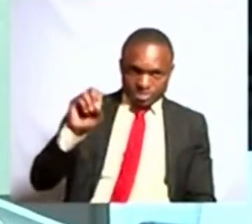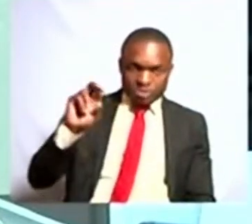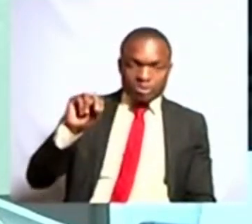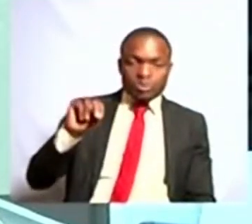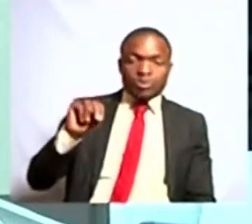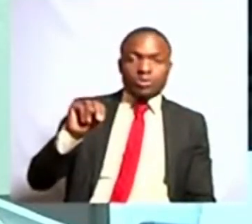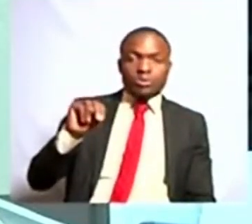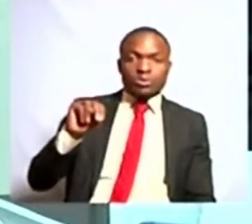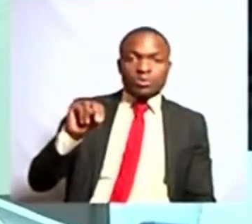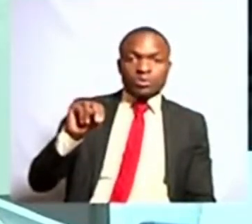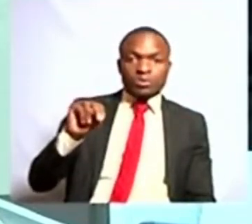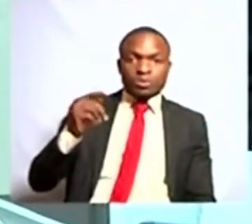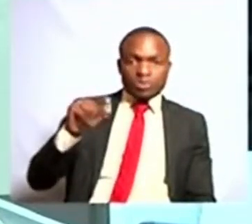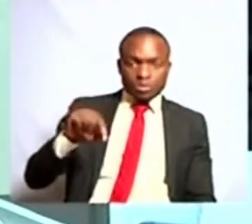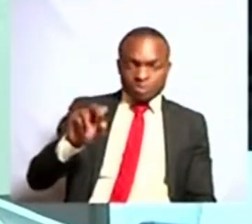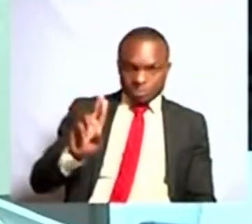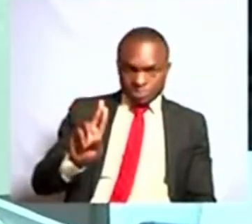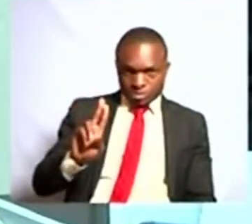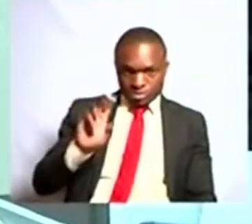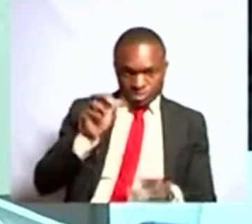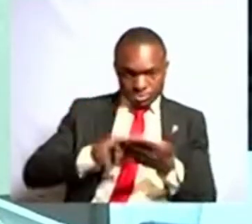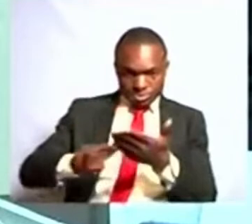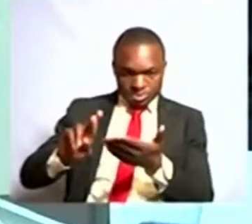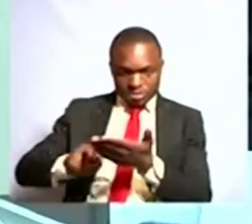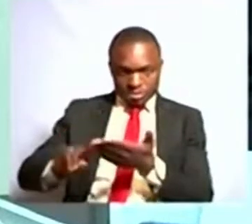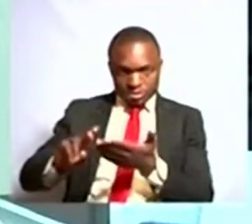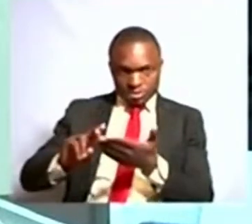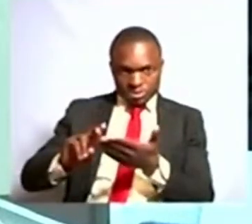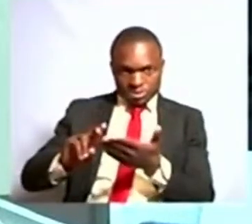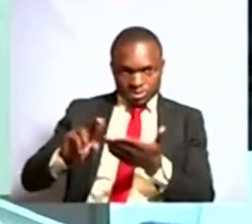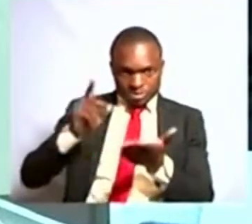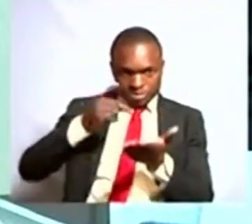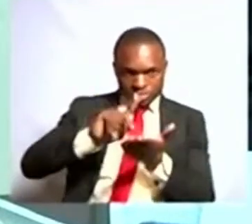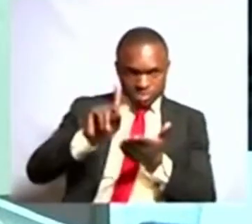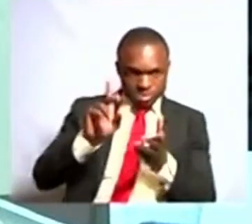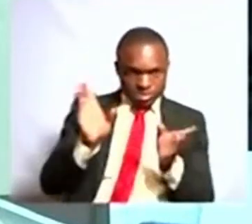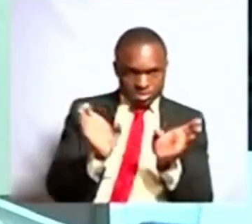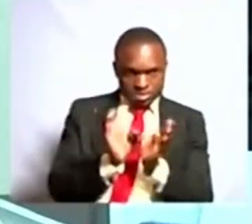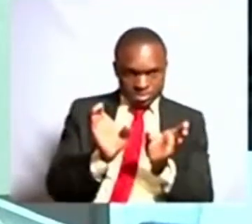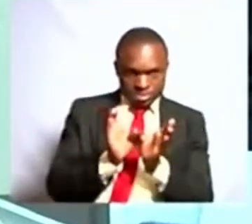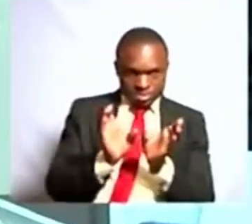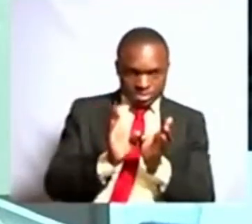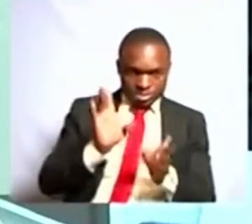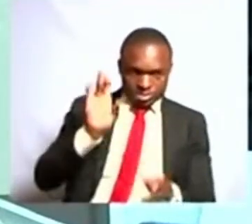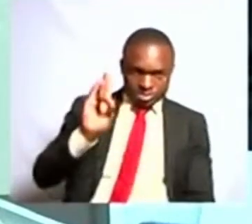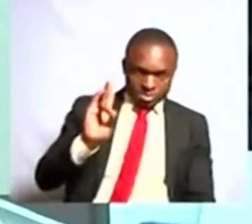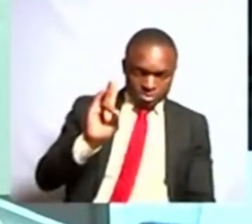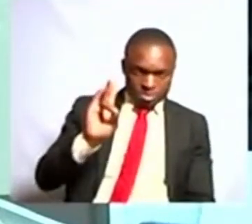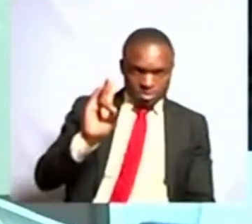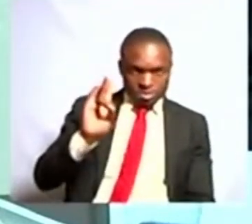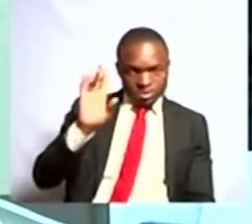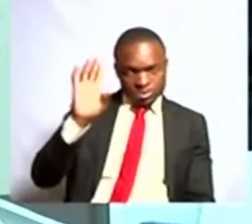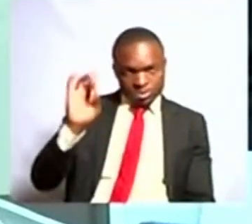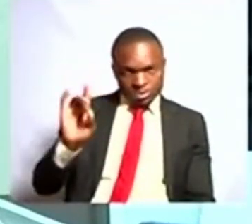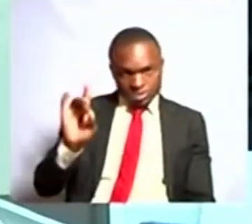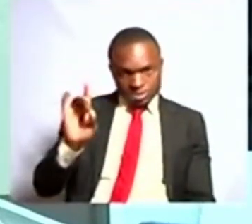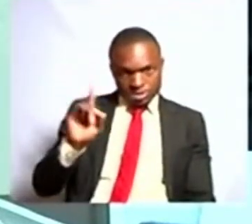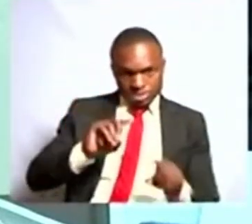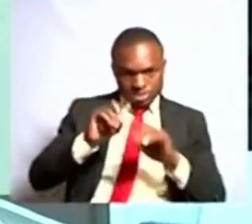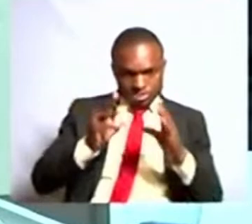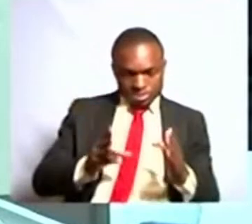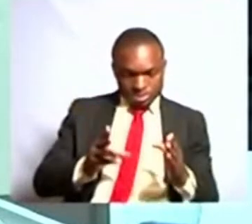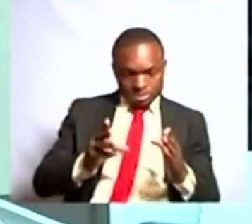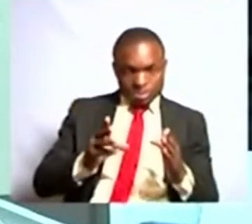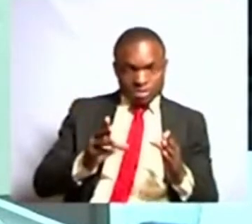You allow me, Chair, I can read this. Payment of certificate number 6 and 7 for the construction of a district office,